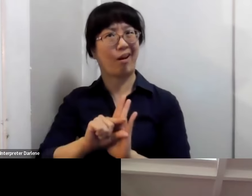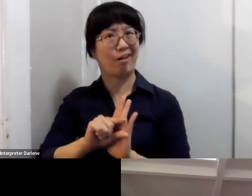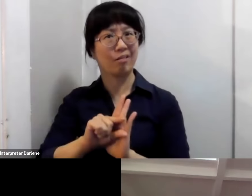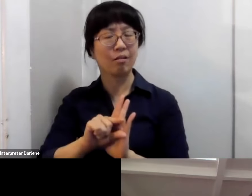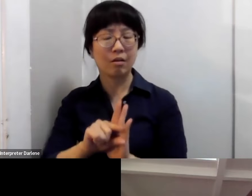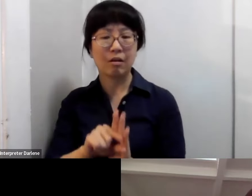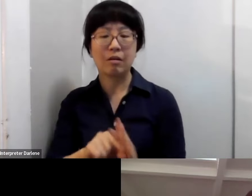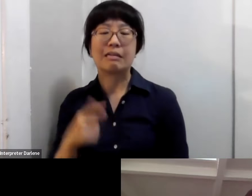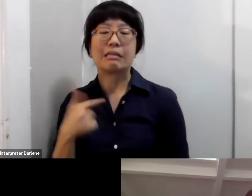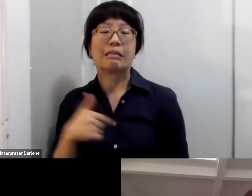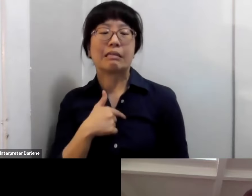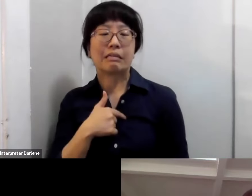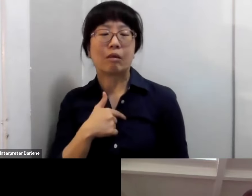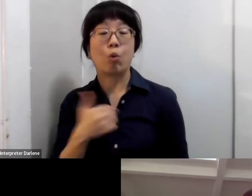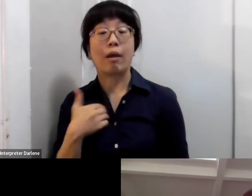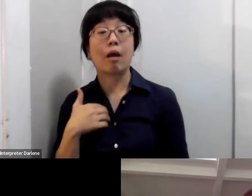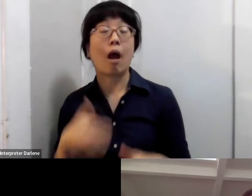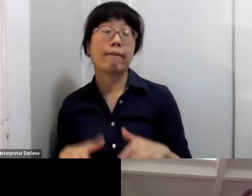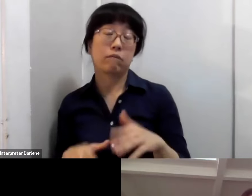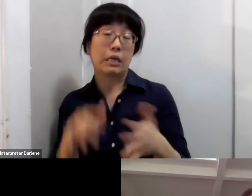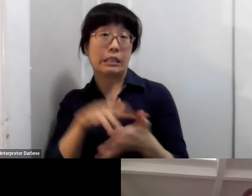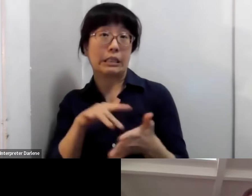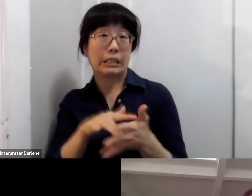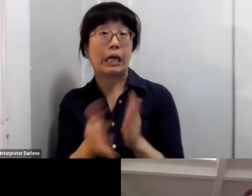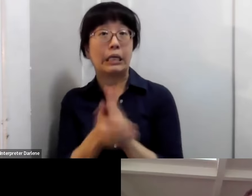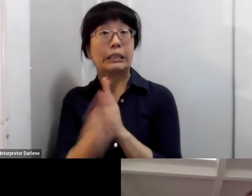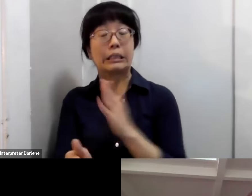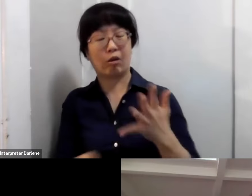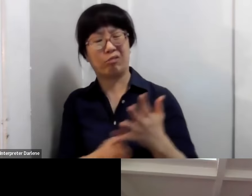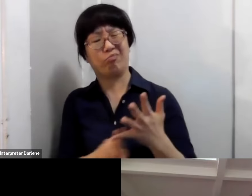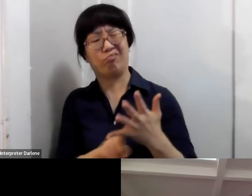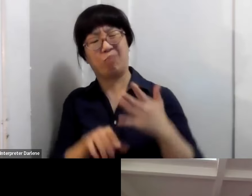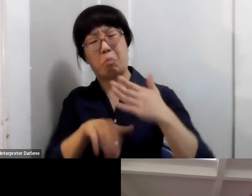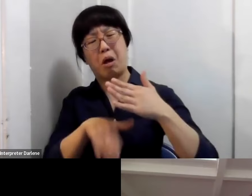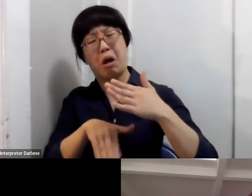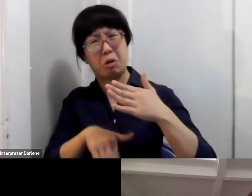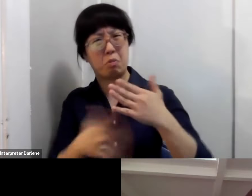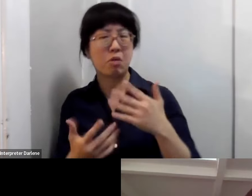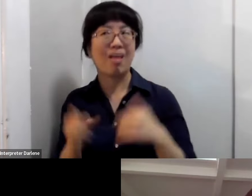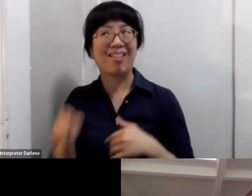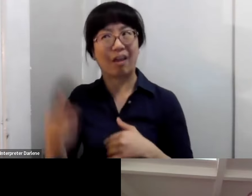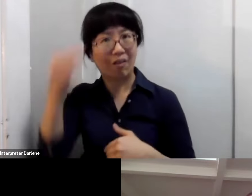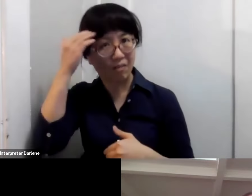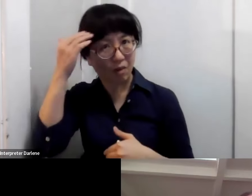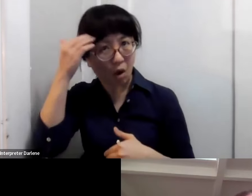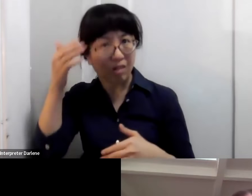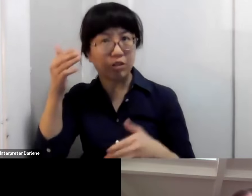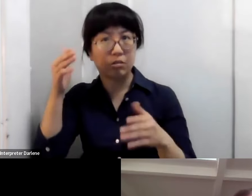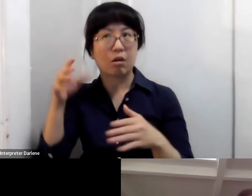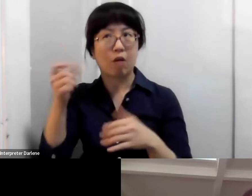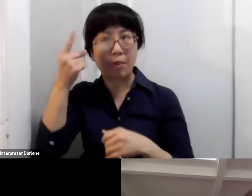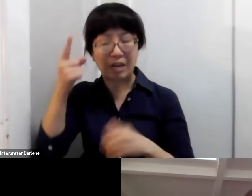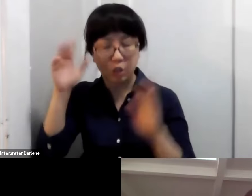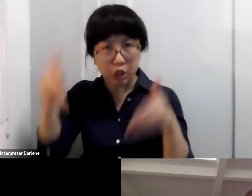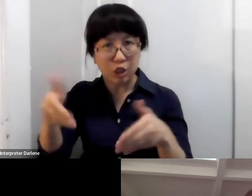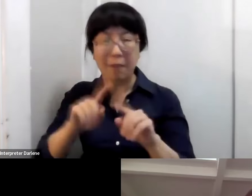is using study skills at the bottom of the taxonomy. So they're really focusing on knowledge and comprehension when they're studying, but the